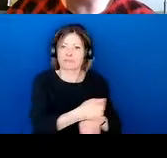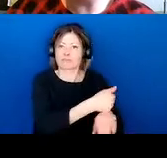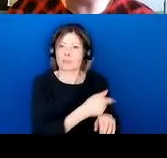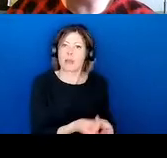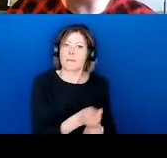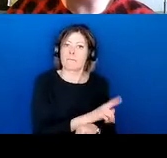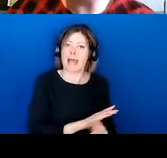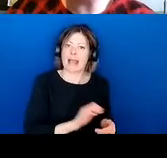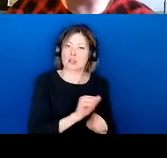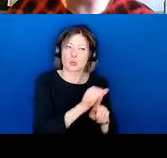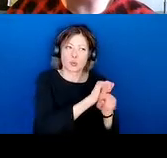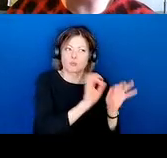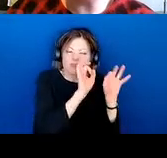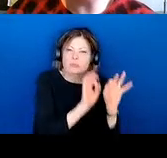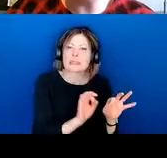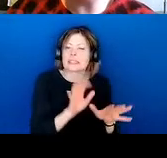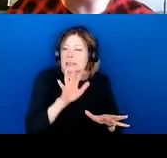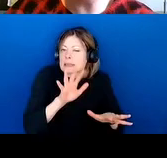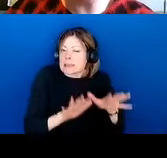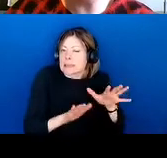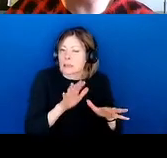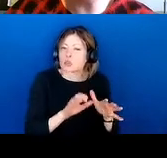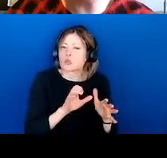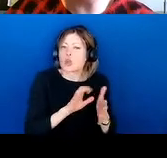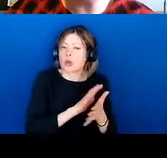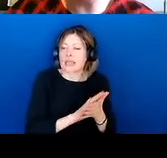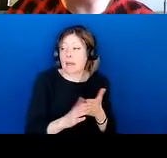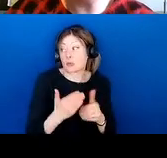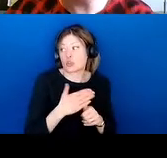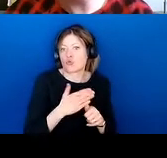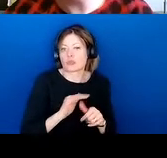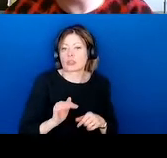as closely as possible to Hamilton's original vision.